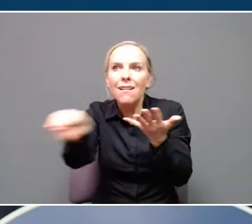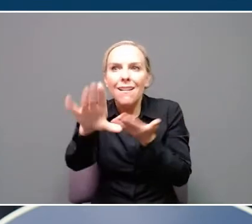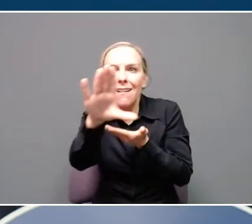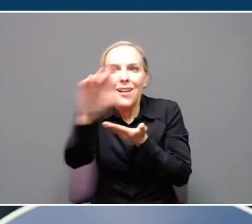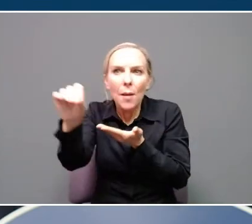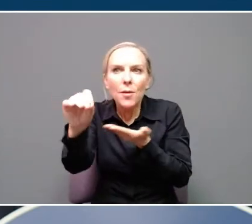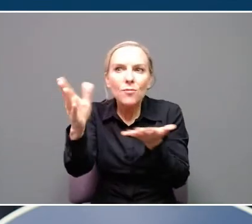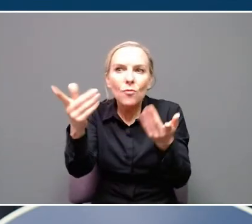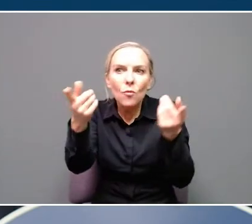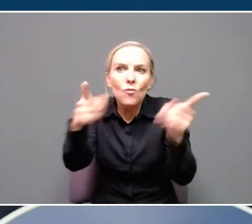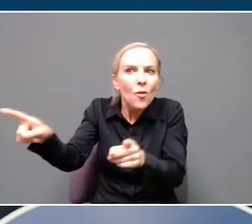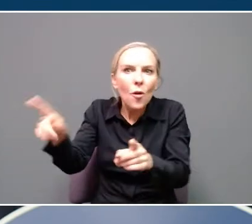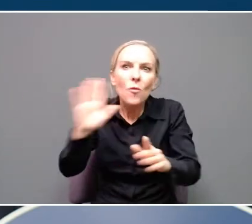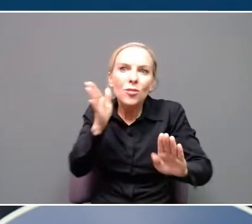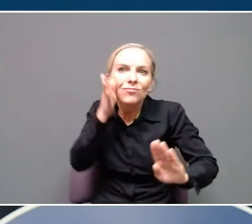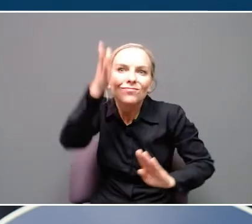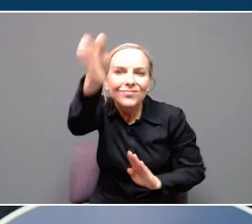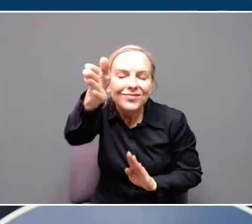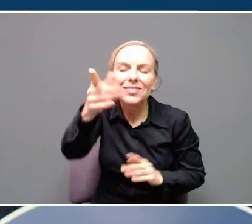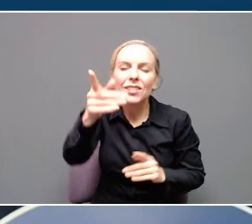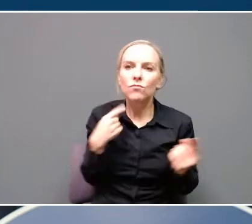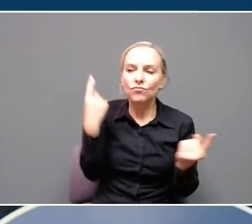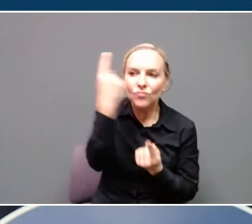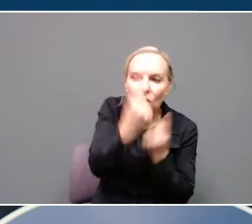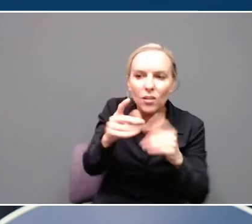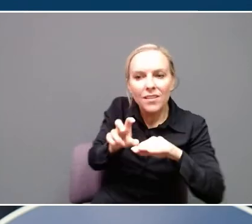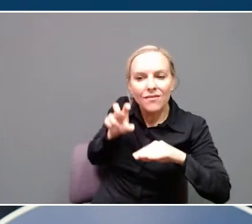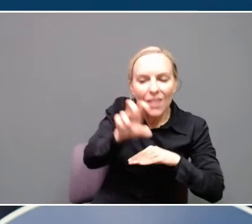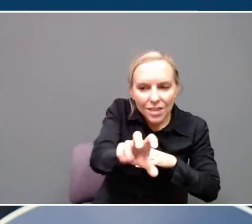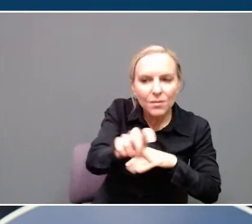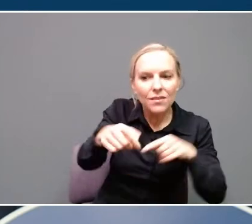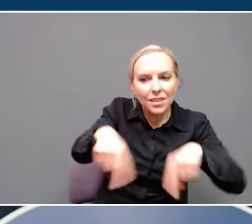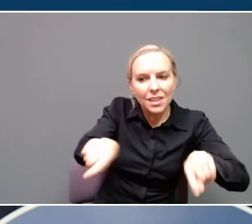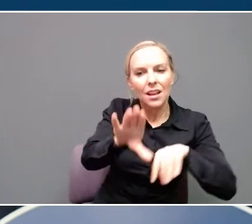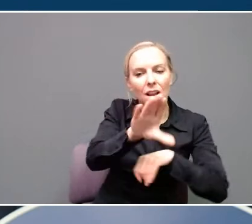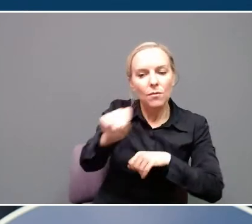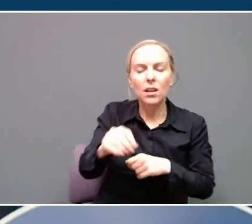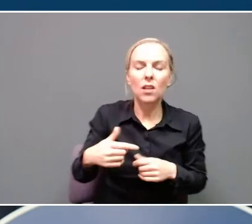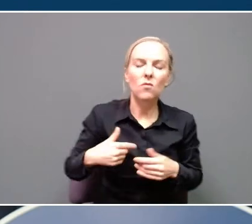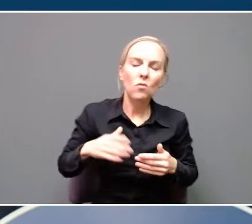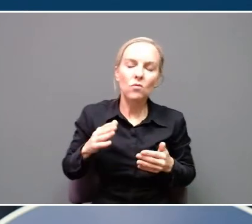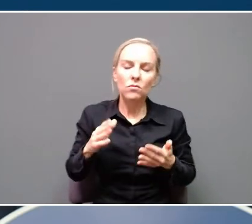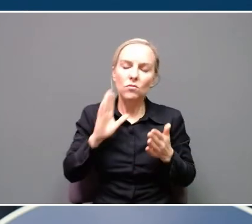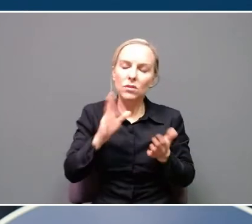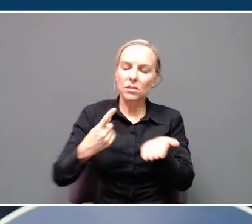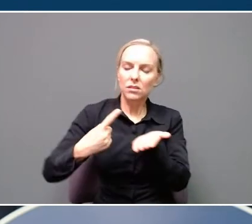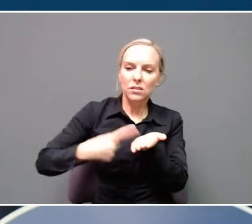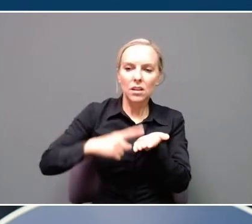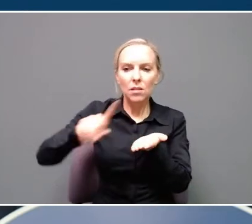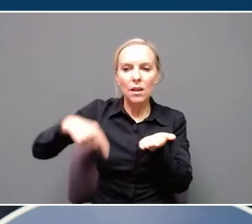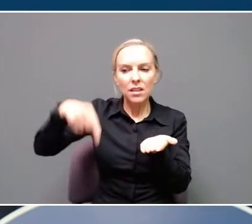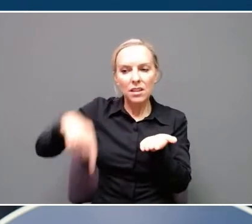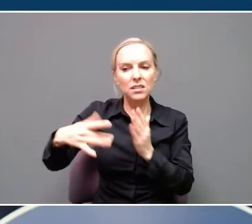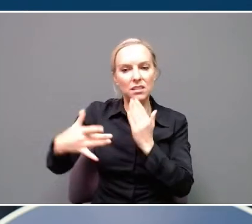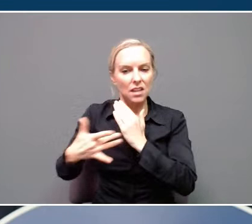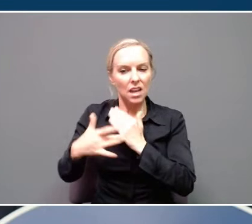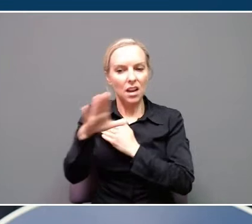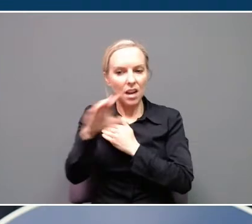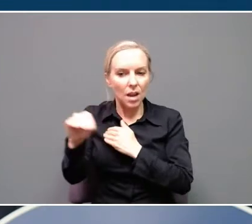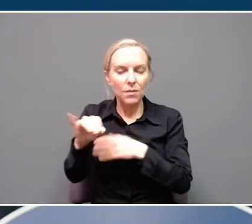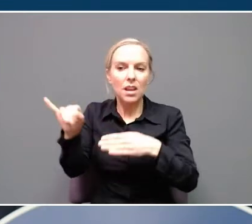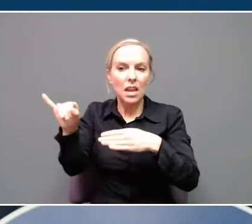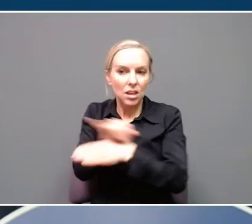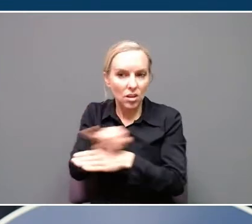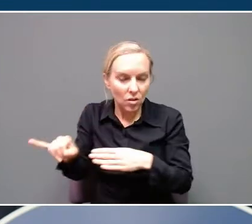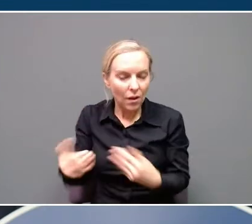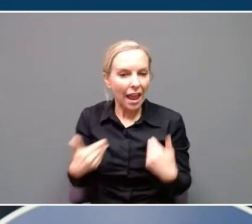And as we move forward, I'm going to be talking a lot more about the tech companies and industries we have in